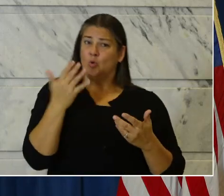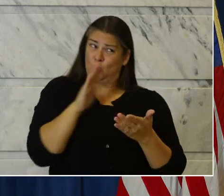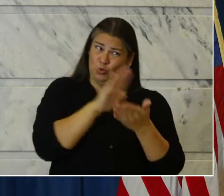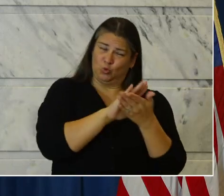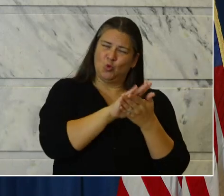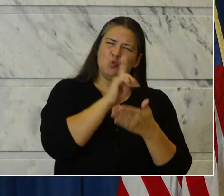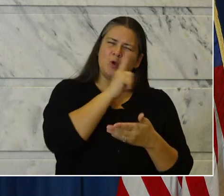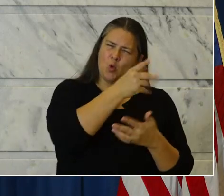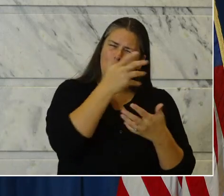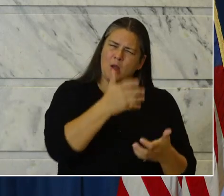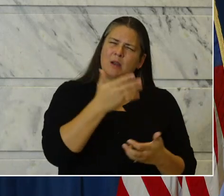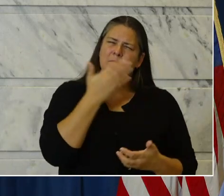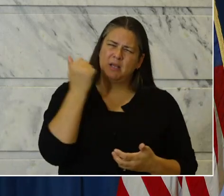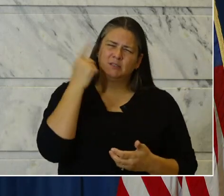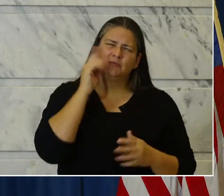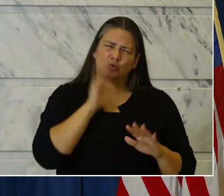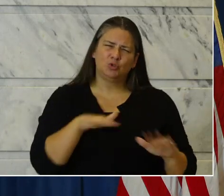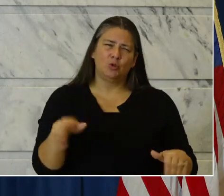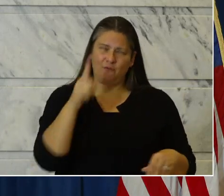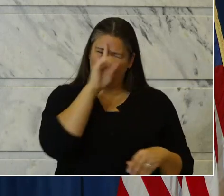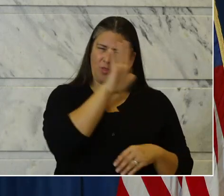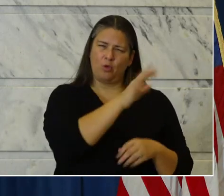and for their own safety. Tom?